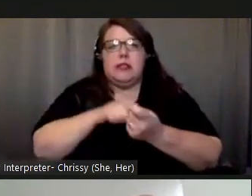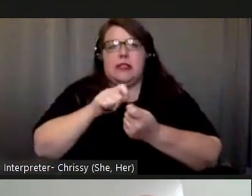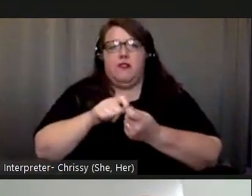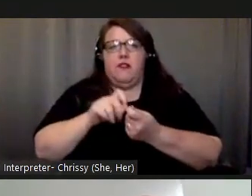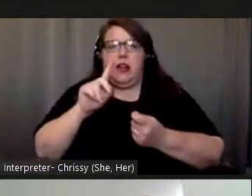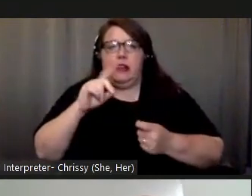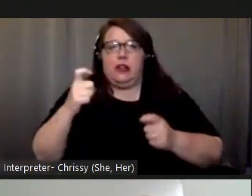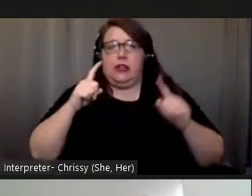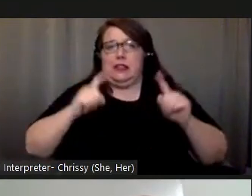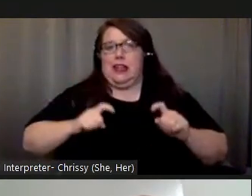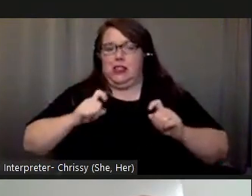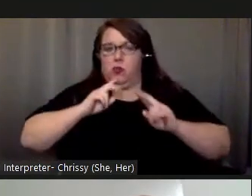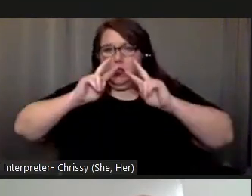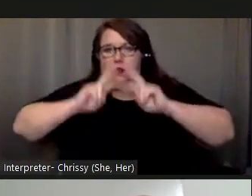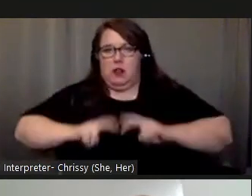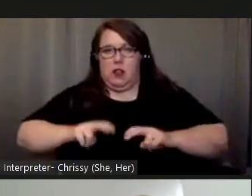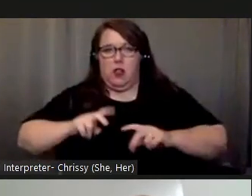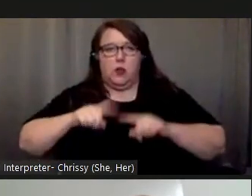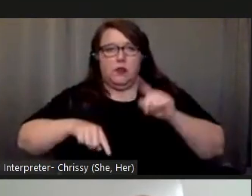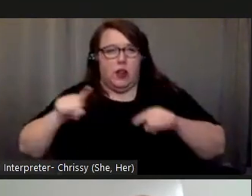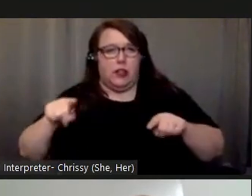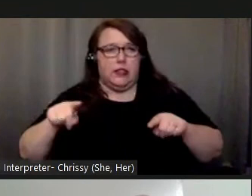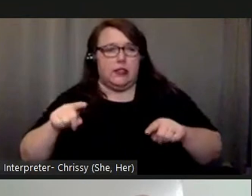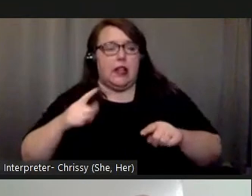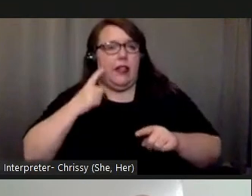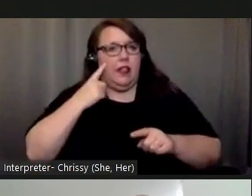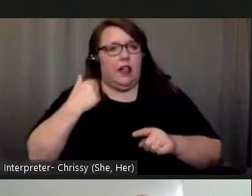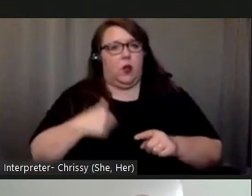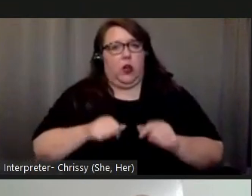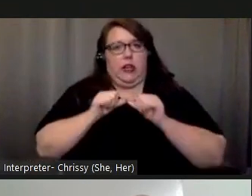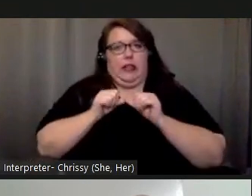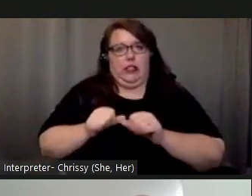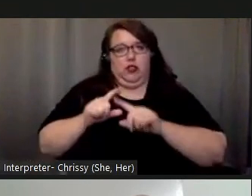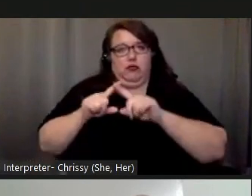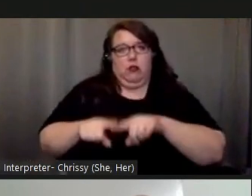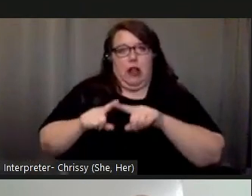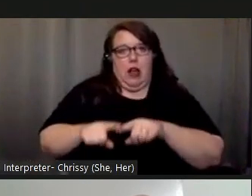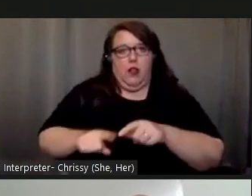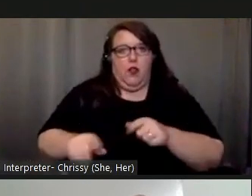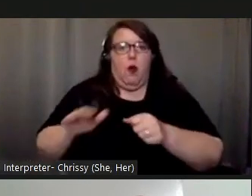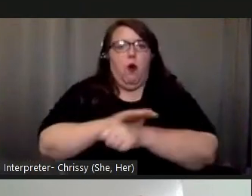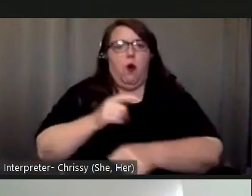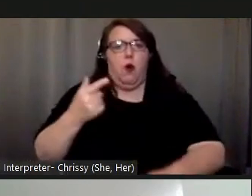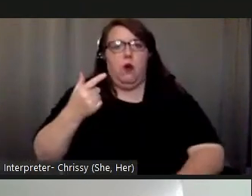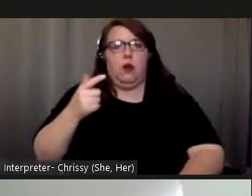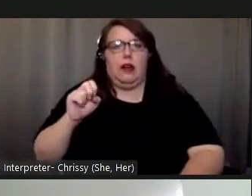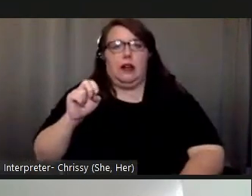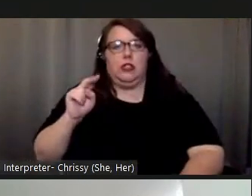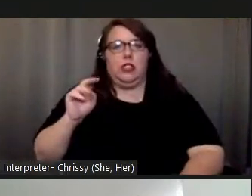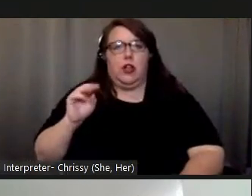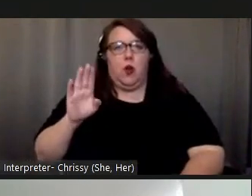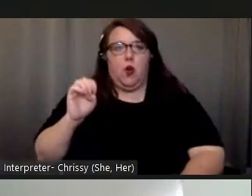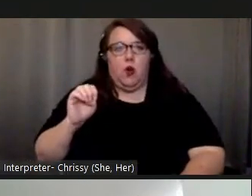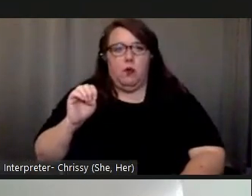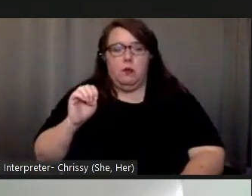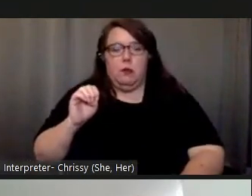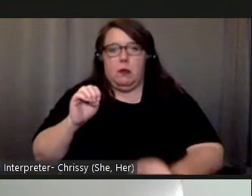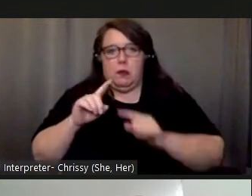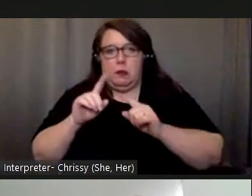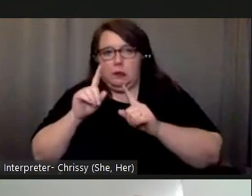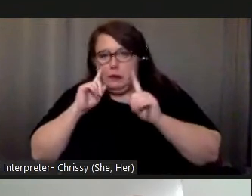at these variants specifically. I think we're continuing to really rely on whole genome sequencing. Great. Thank you very much. I